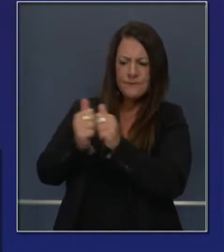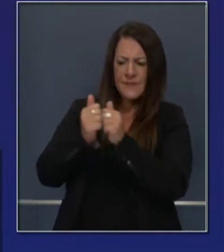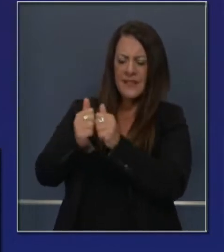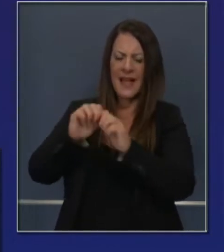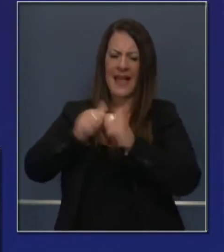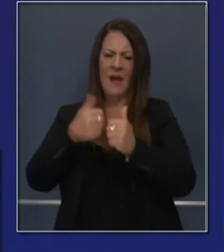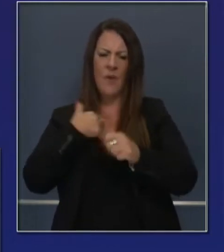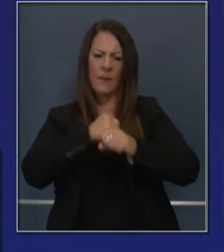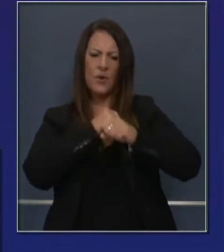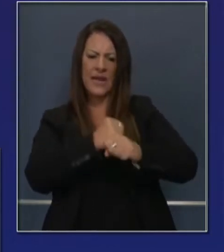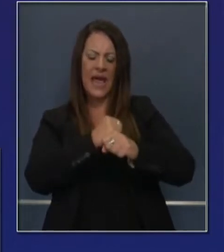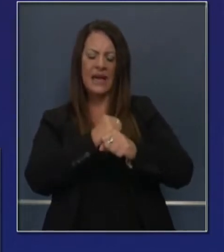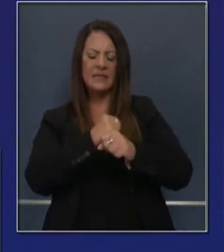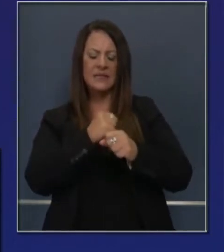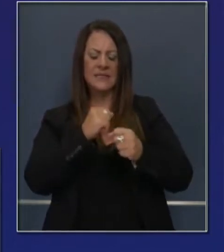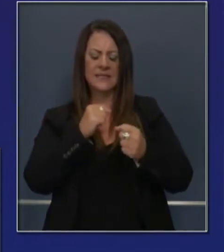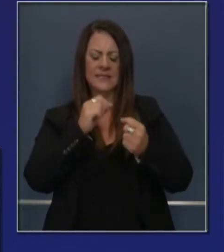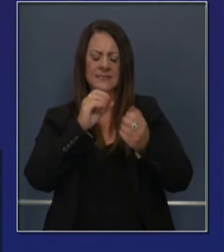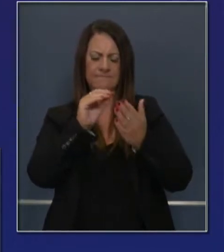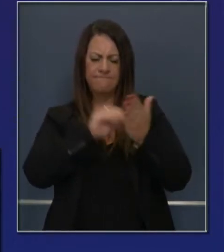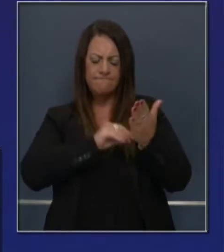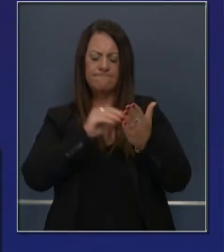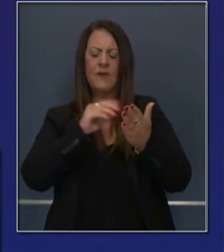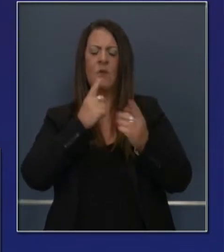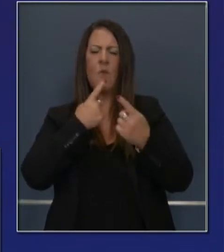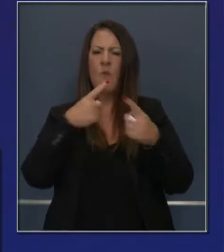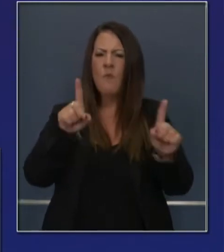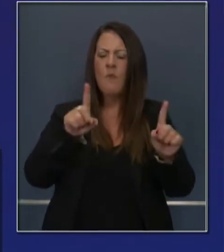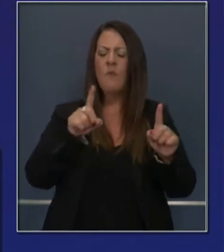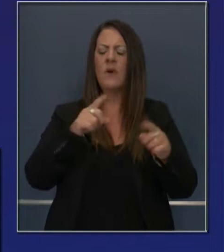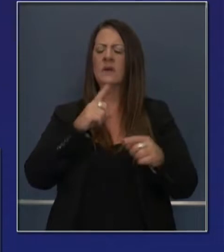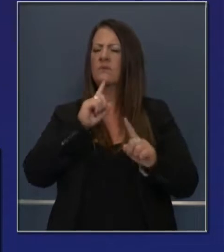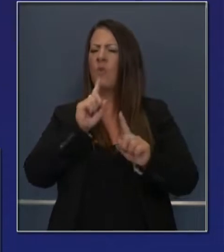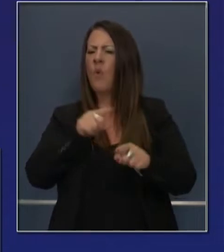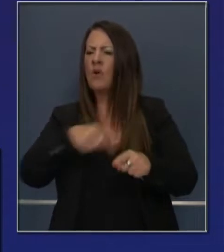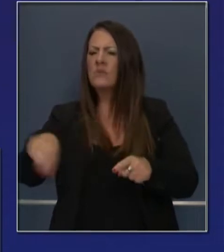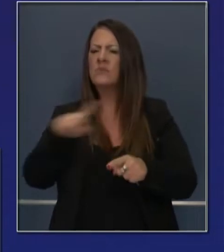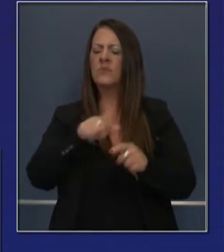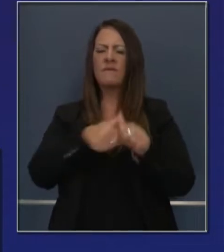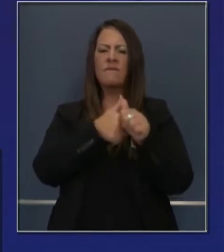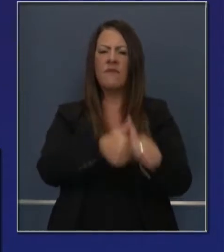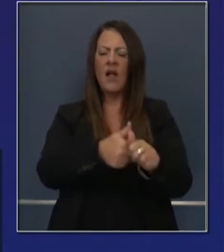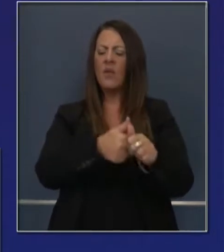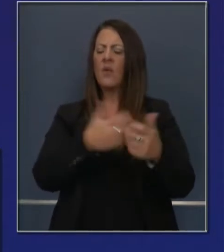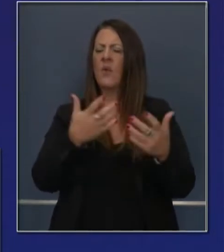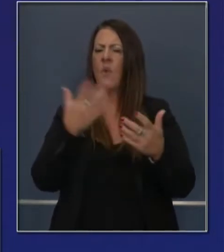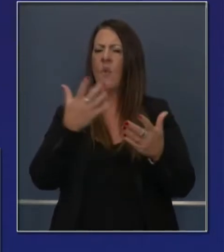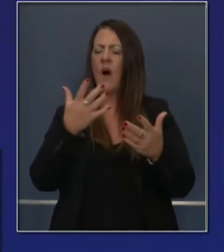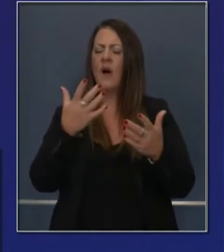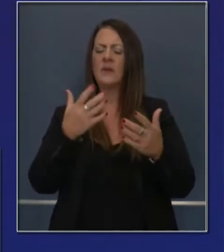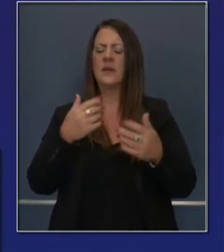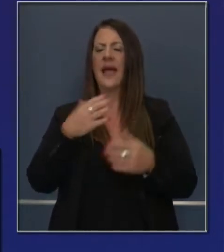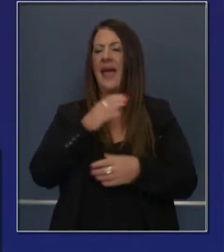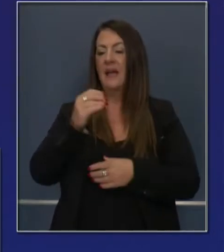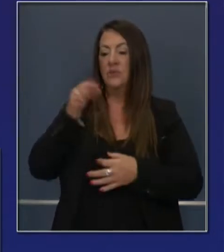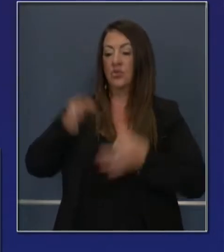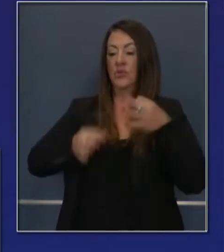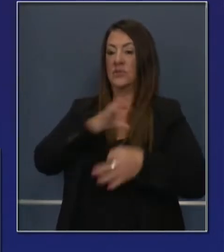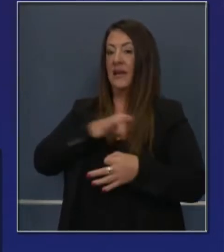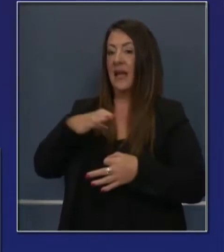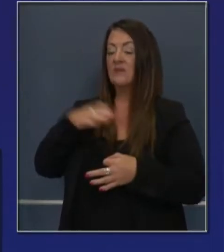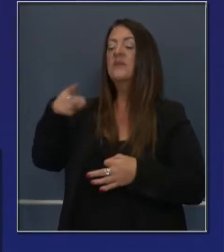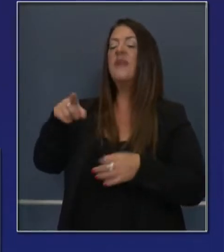stopgap efforts around executive orders, and what we refer to in the state as the Judicial Council did the